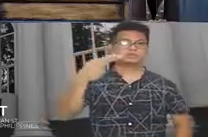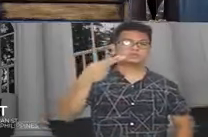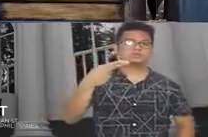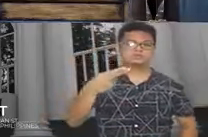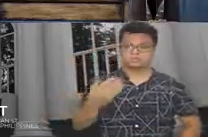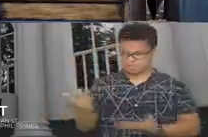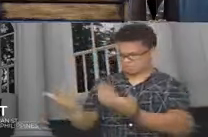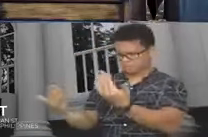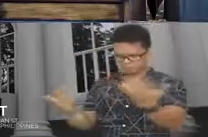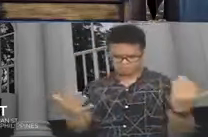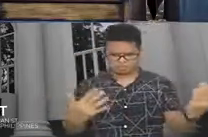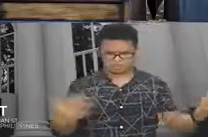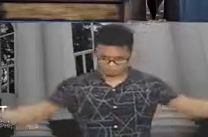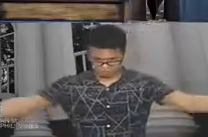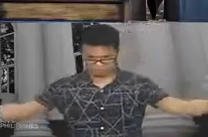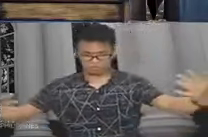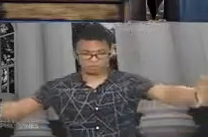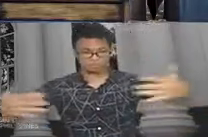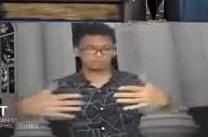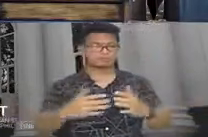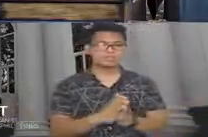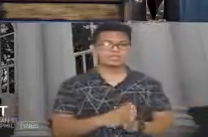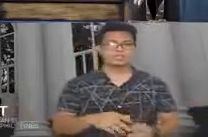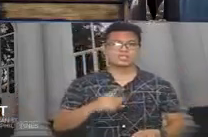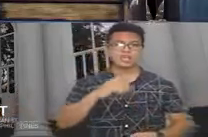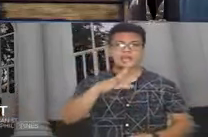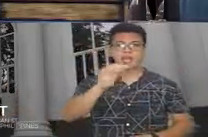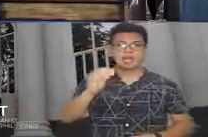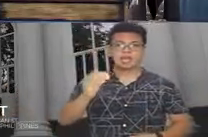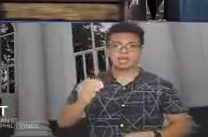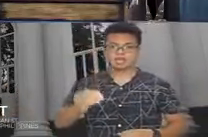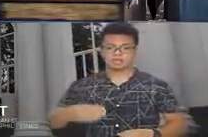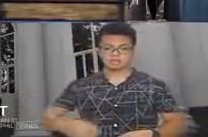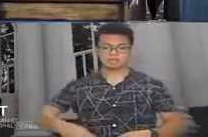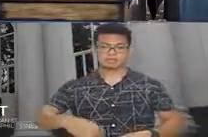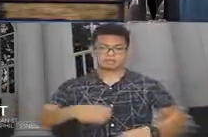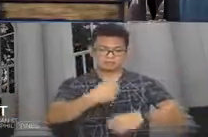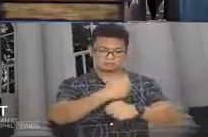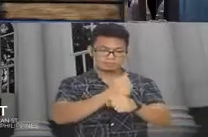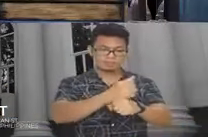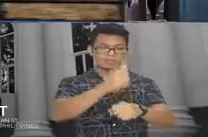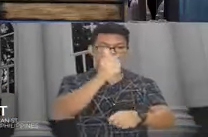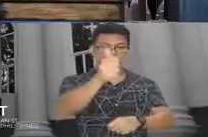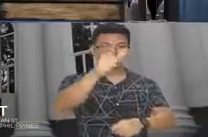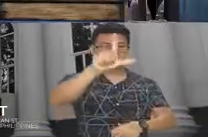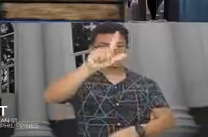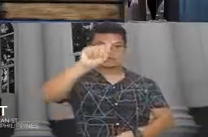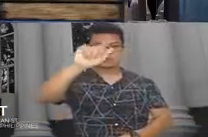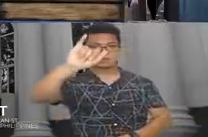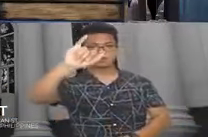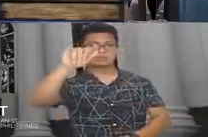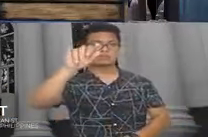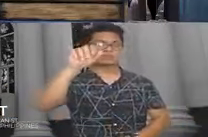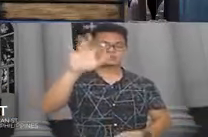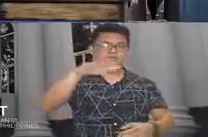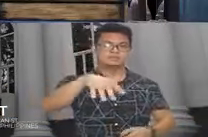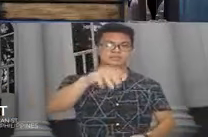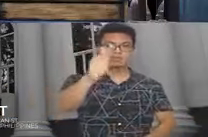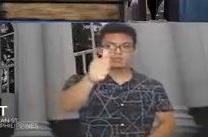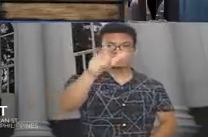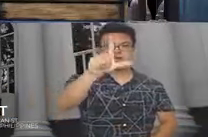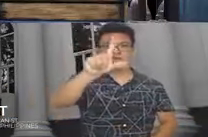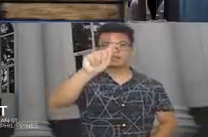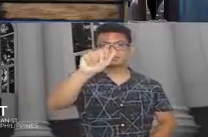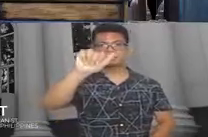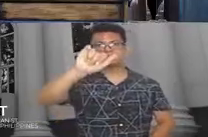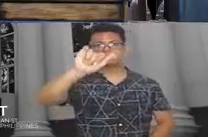Paduol mong tanan diri, paduol mo. He repaired the altar that was broken by